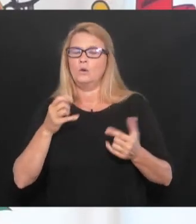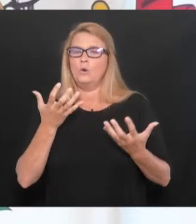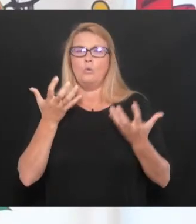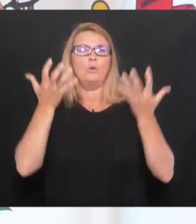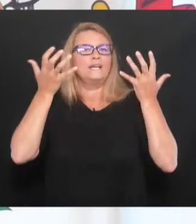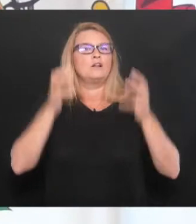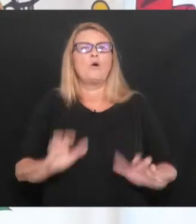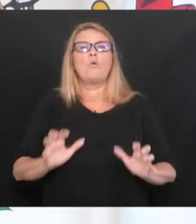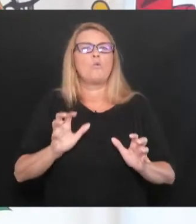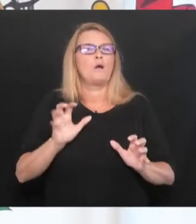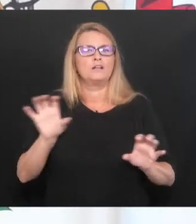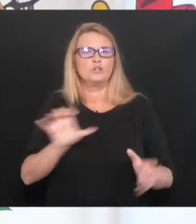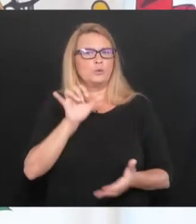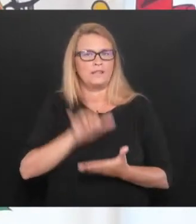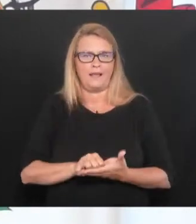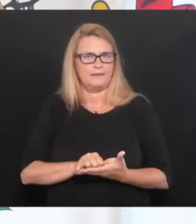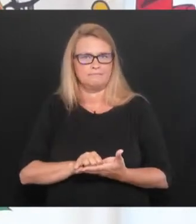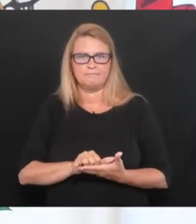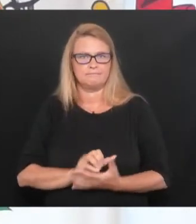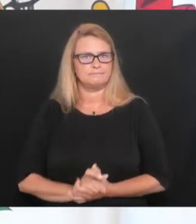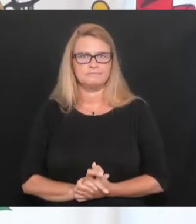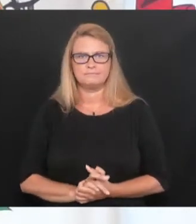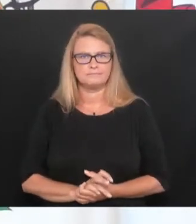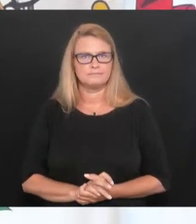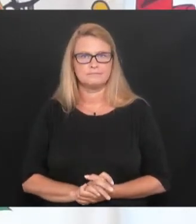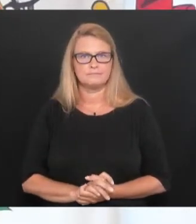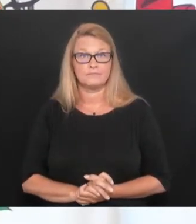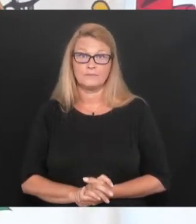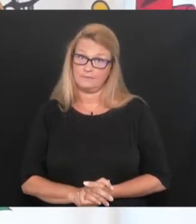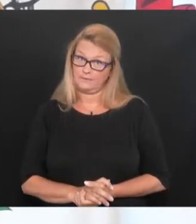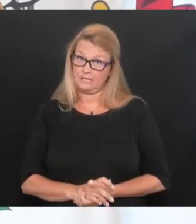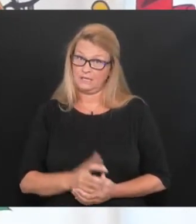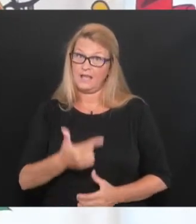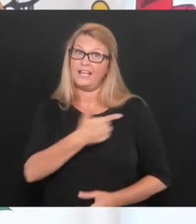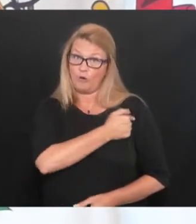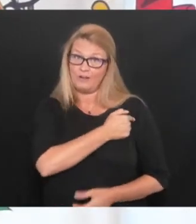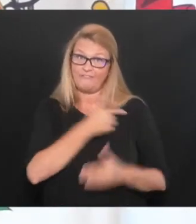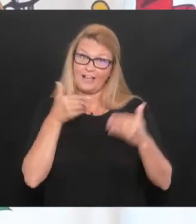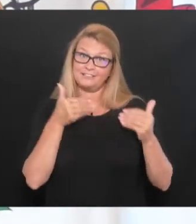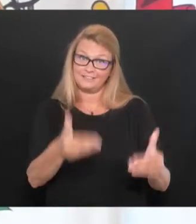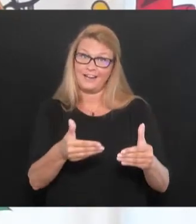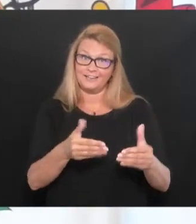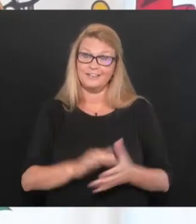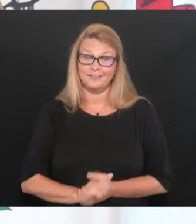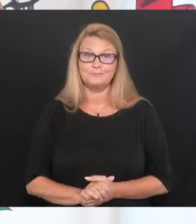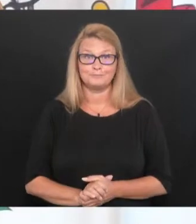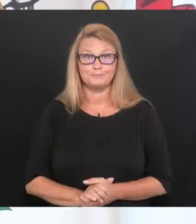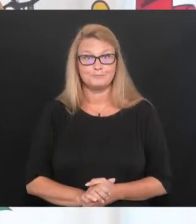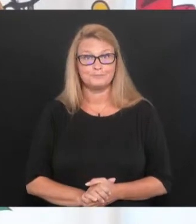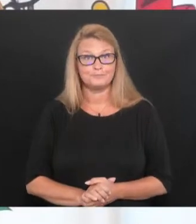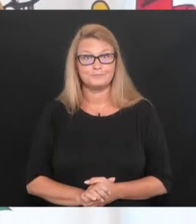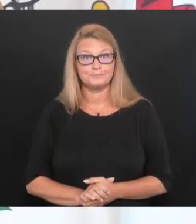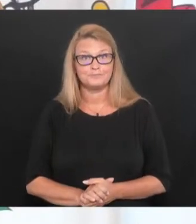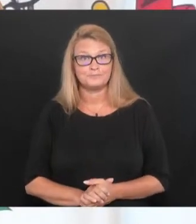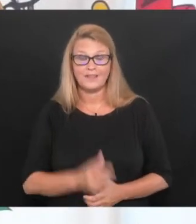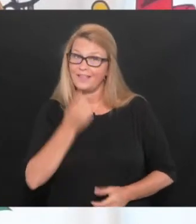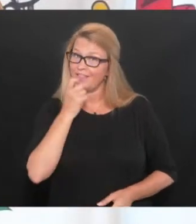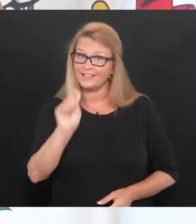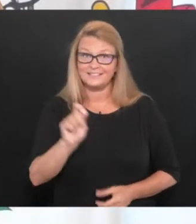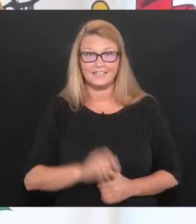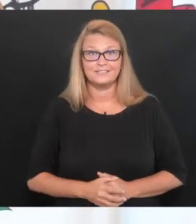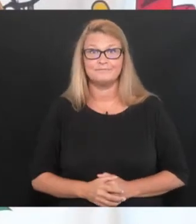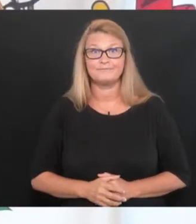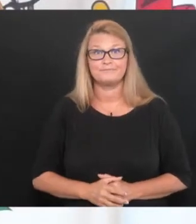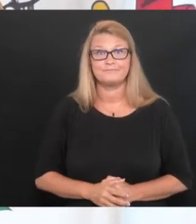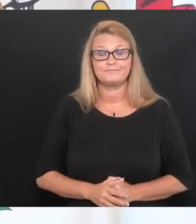do not want to do. All we got to do is get vaccinated. That's all there is to it. It's just waiting there for